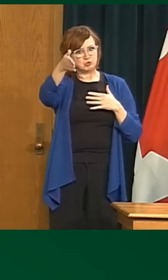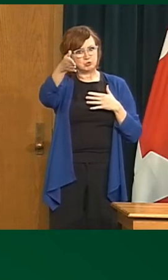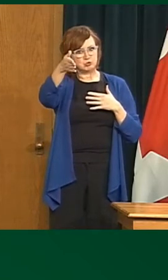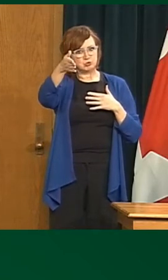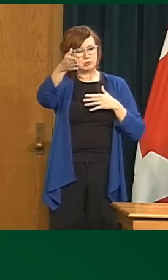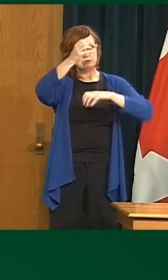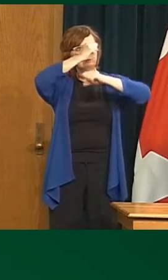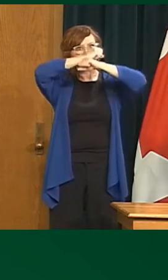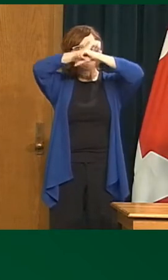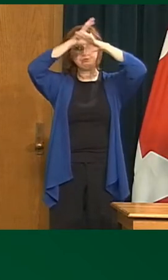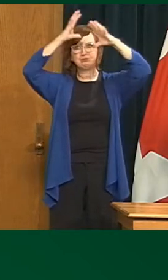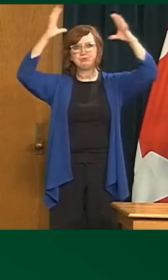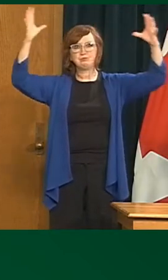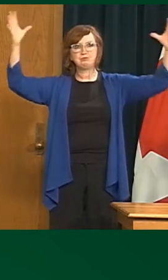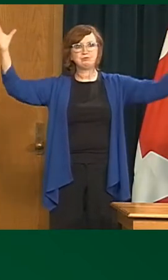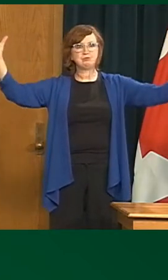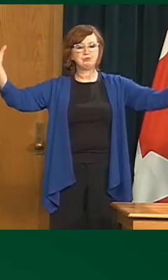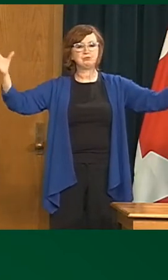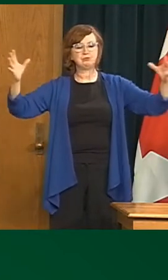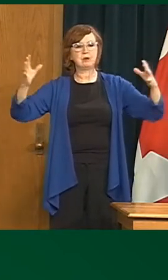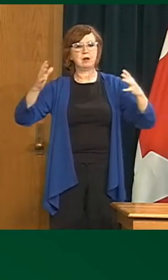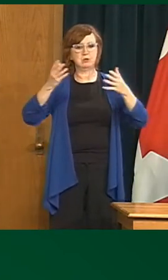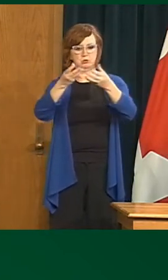to addressing